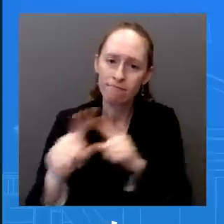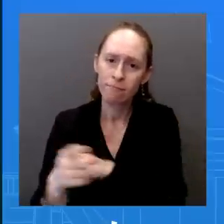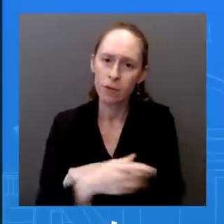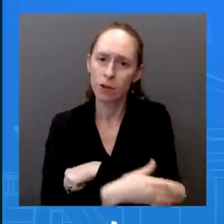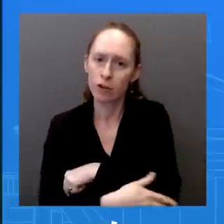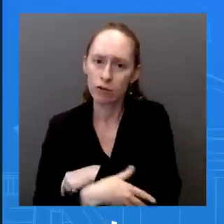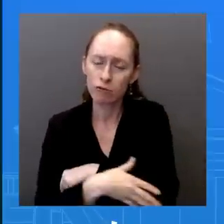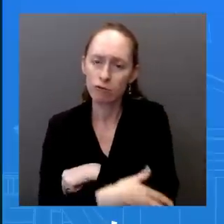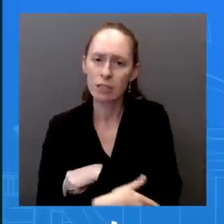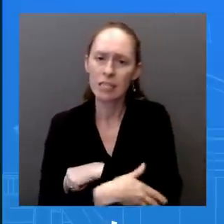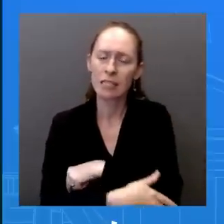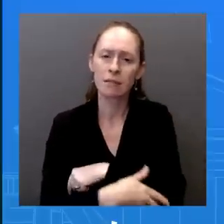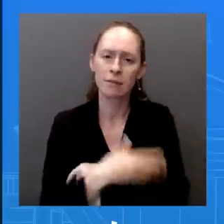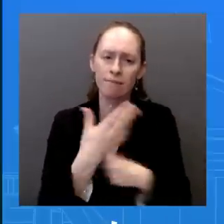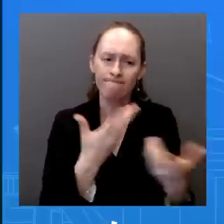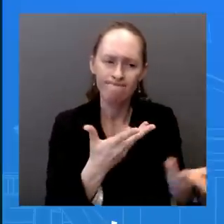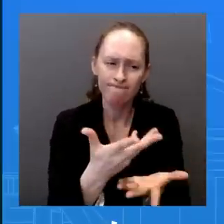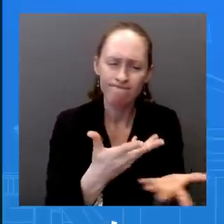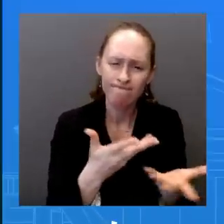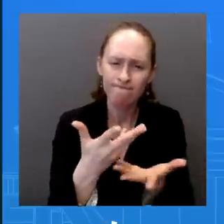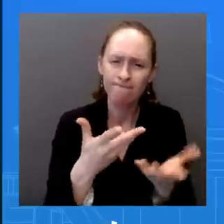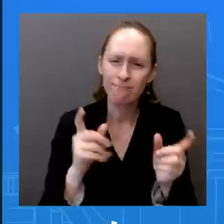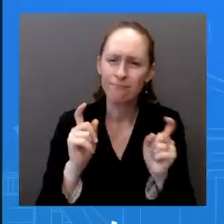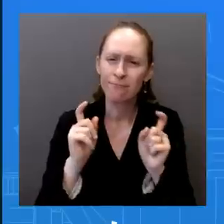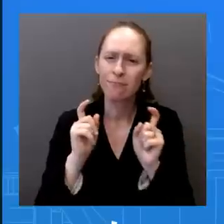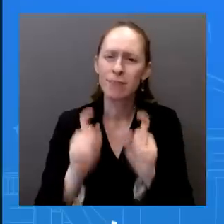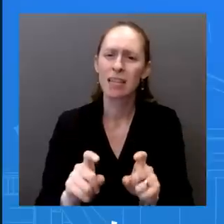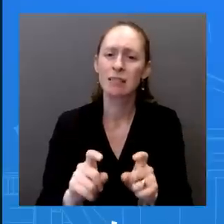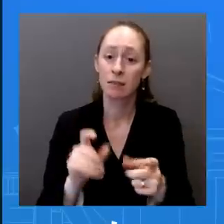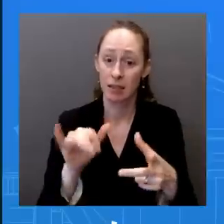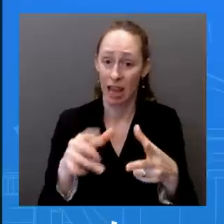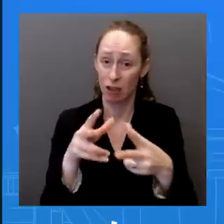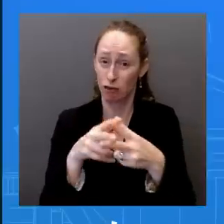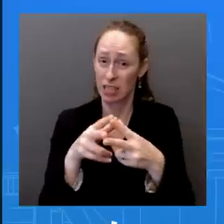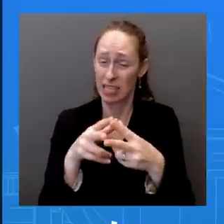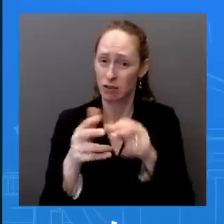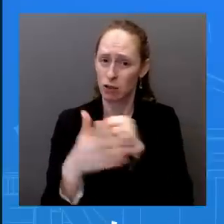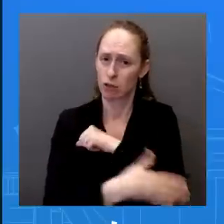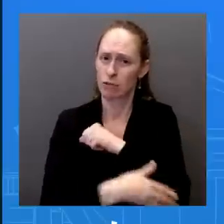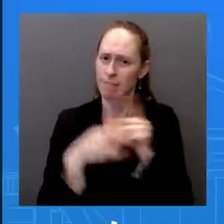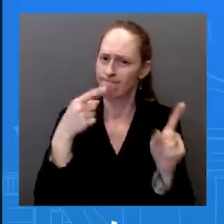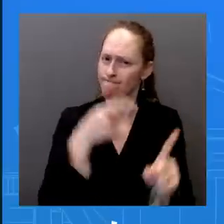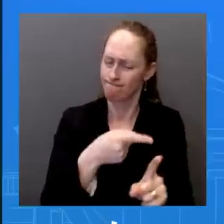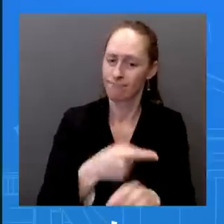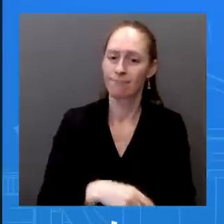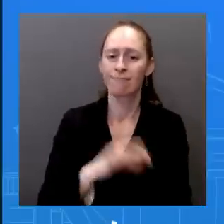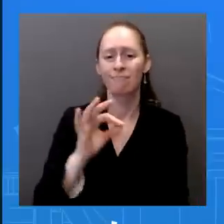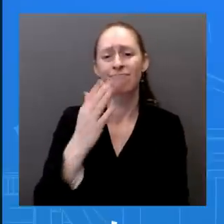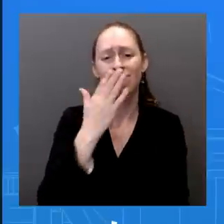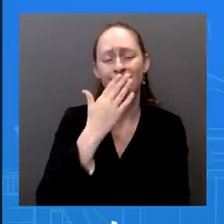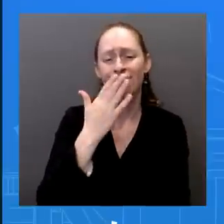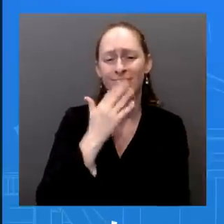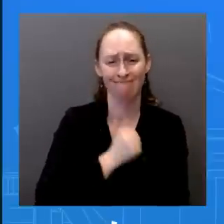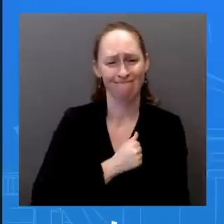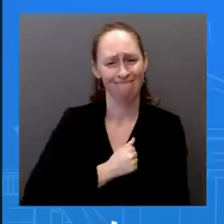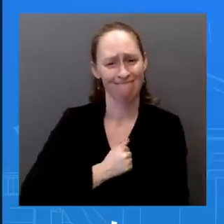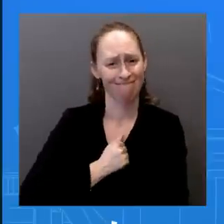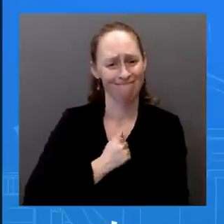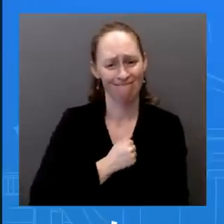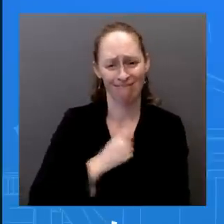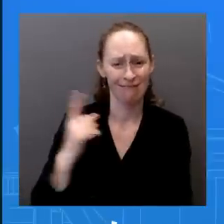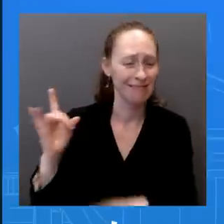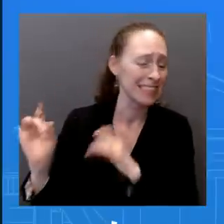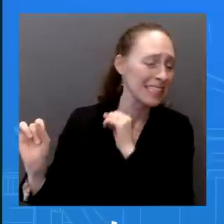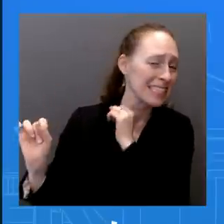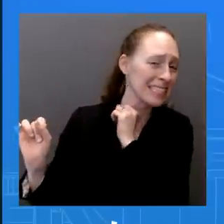or Nicaragua, and Venezuela in particular. Thanks, guys. I'm sorry. I'm getting the yoke. So, all right, fine. Just